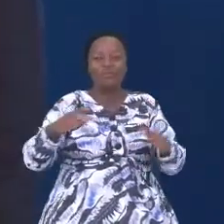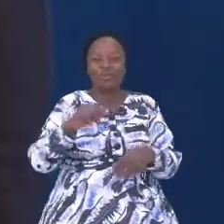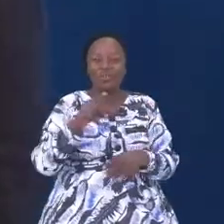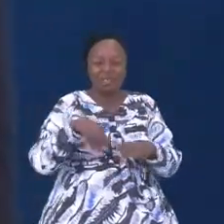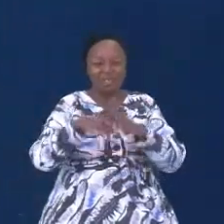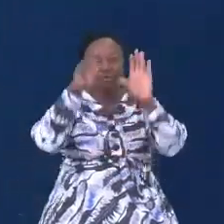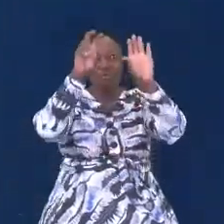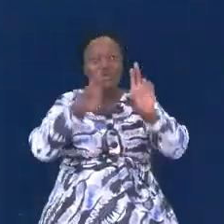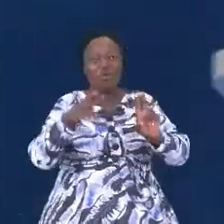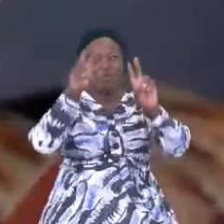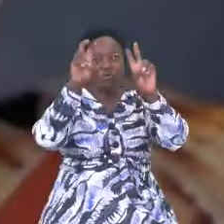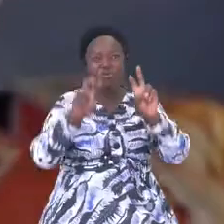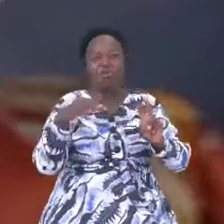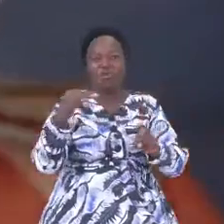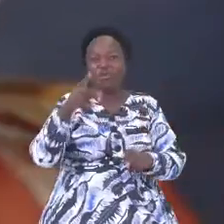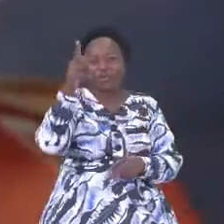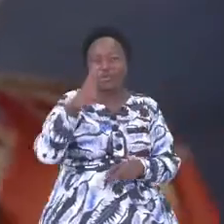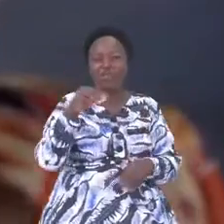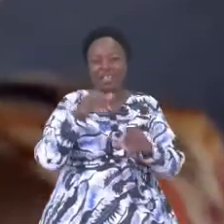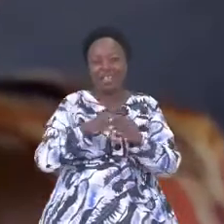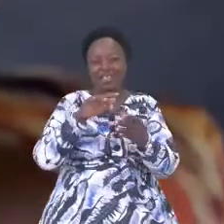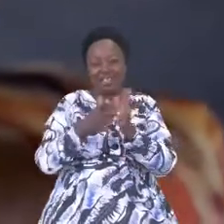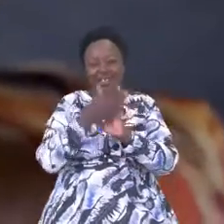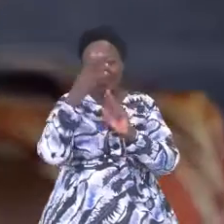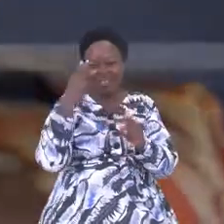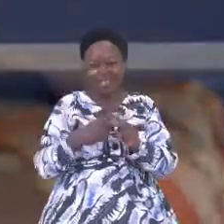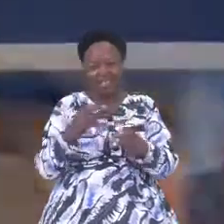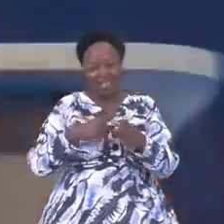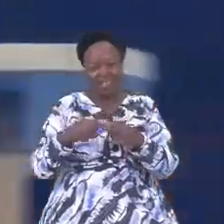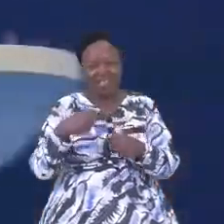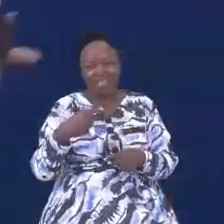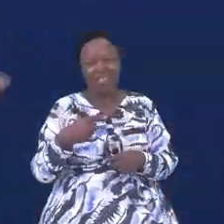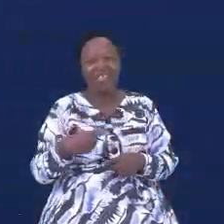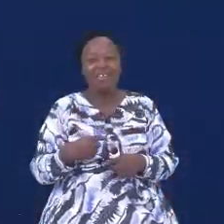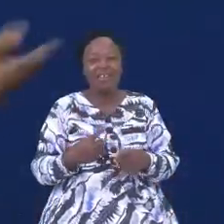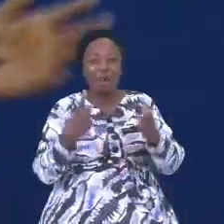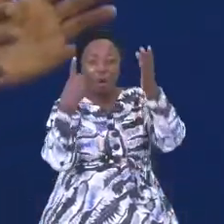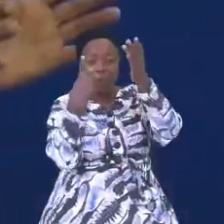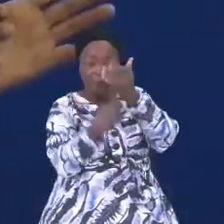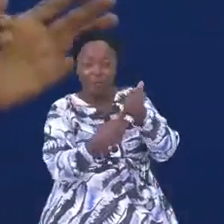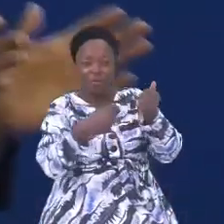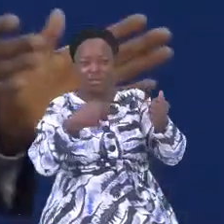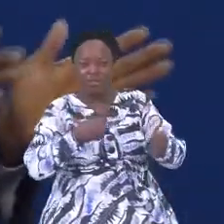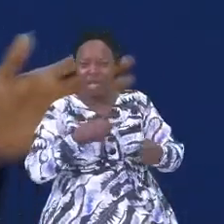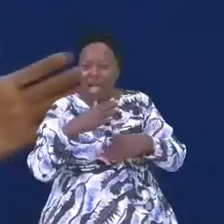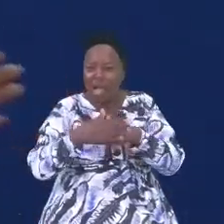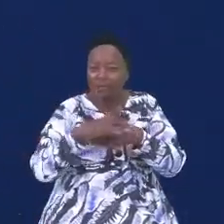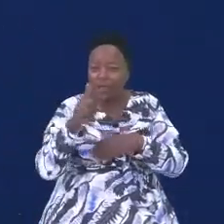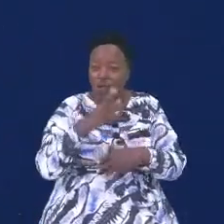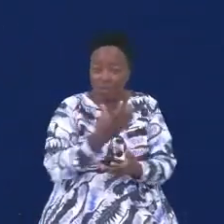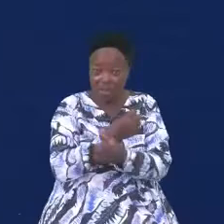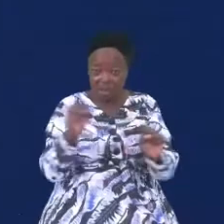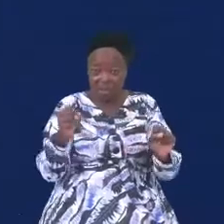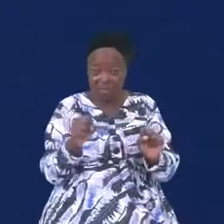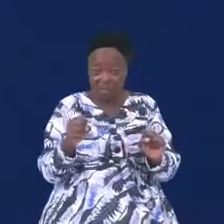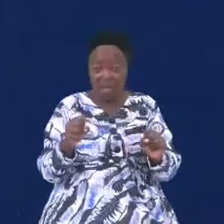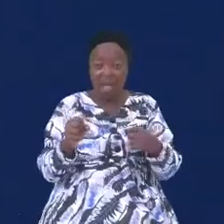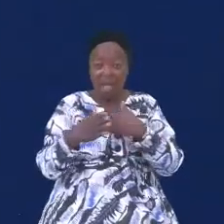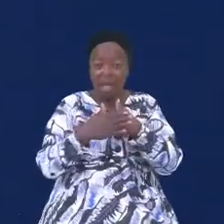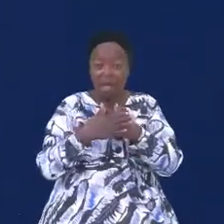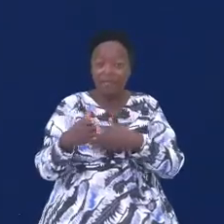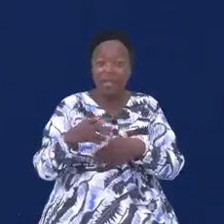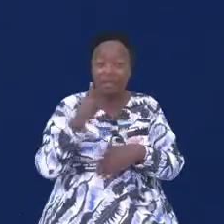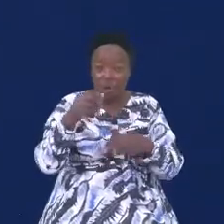of God in Jesus' name. And then he says, uphold me. After you get saved, after you have